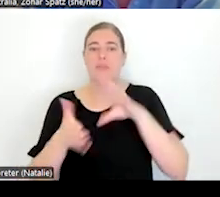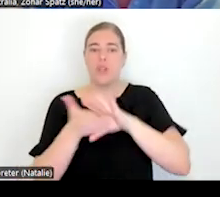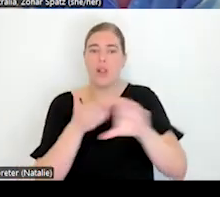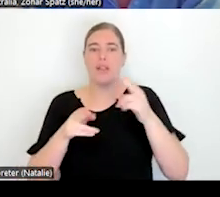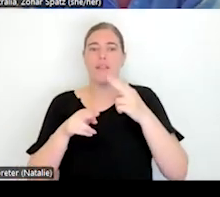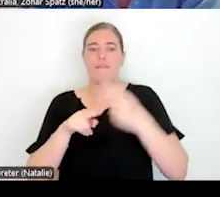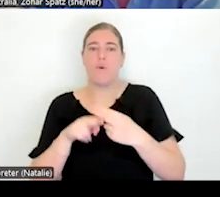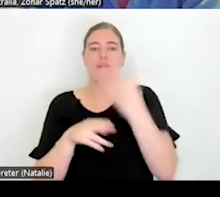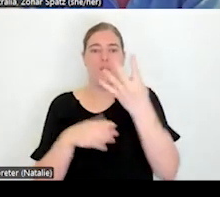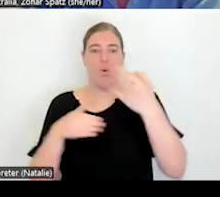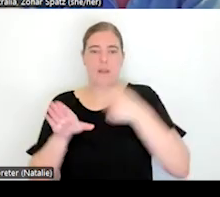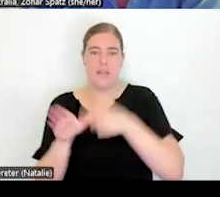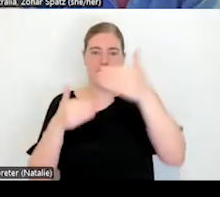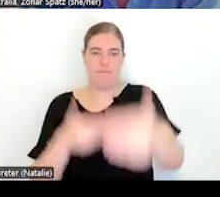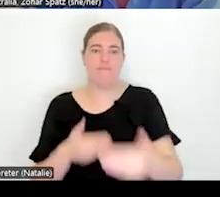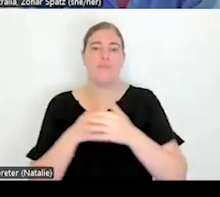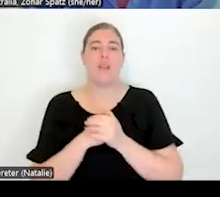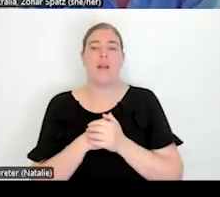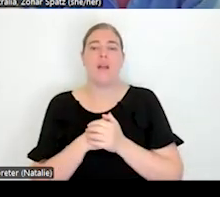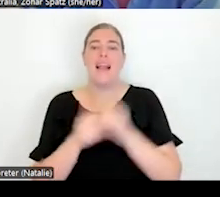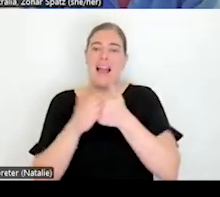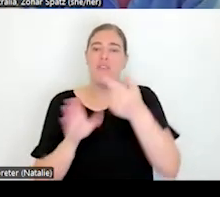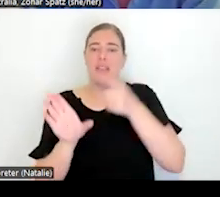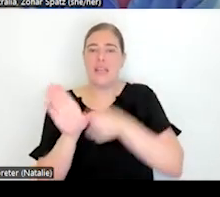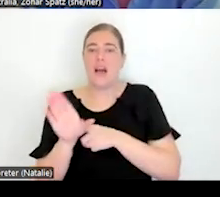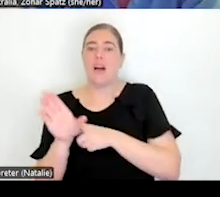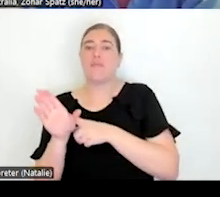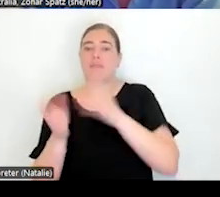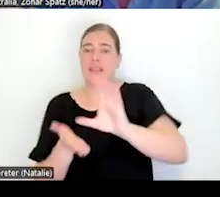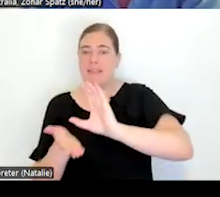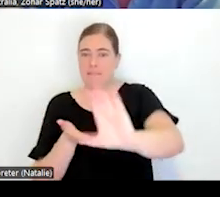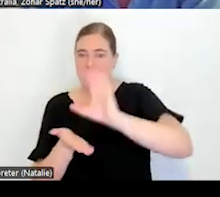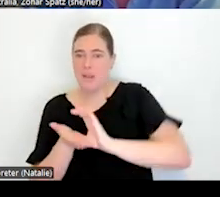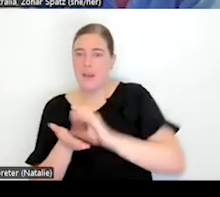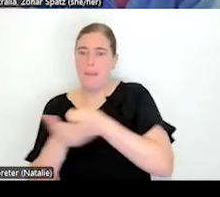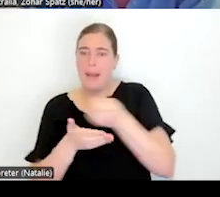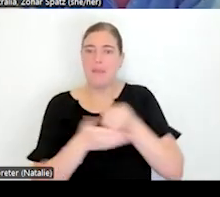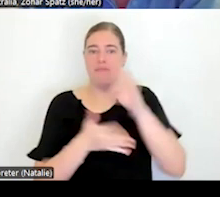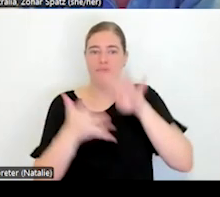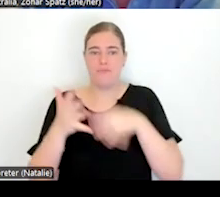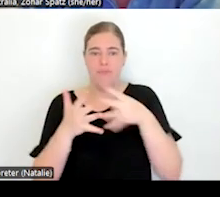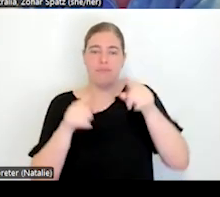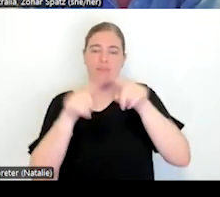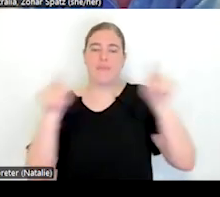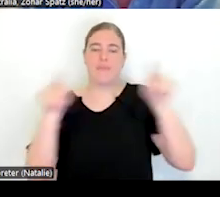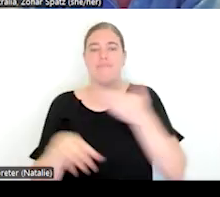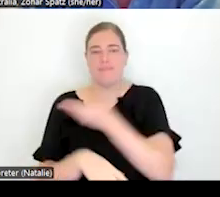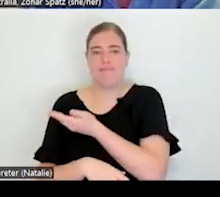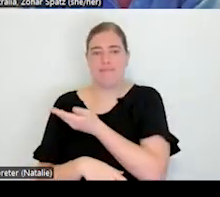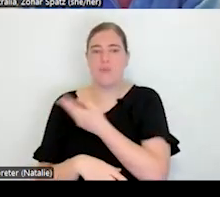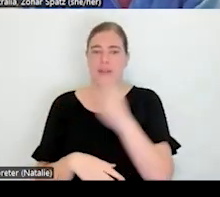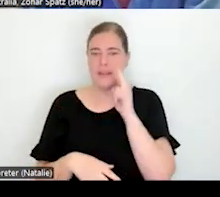4-year period, with the annual investment and payment schedule, as you can see below, reflecting the program